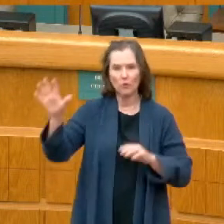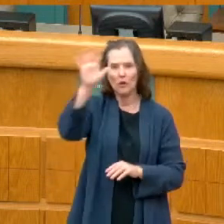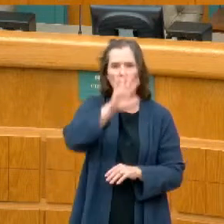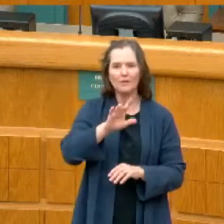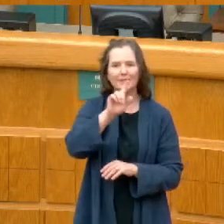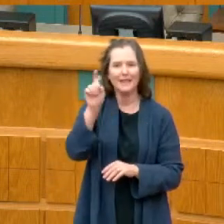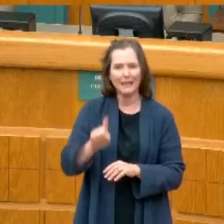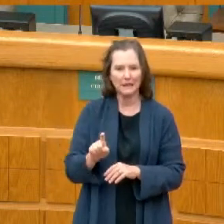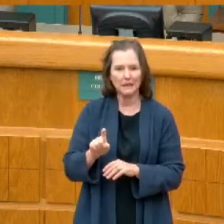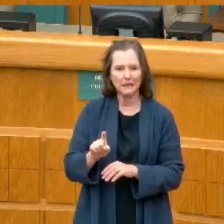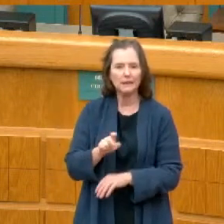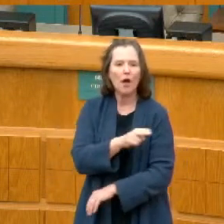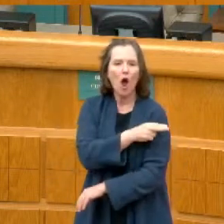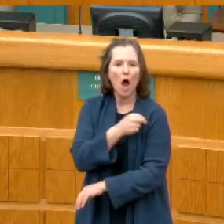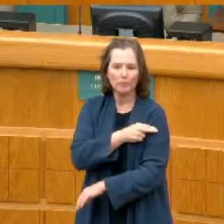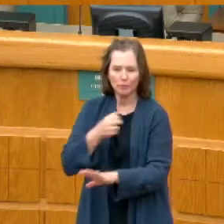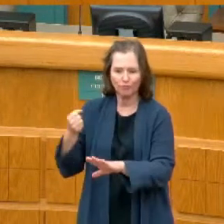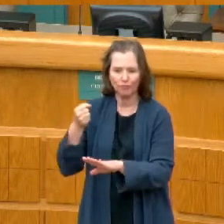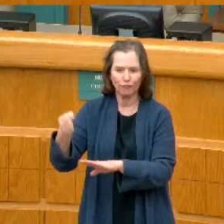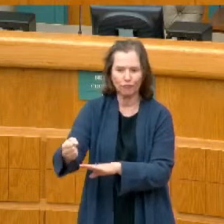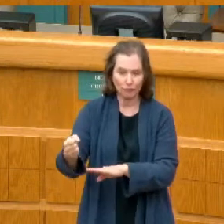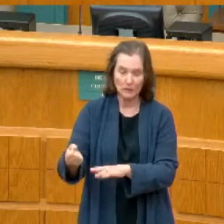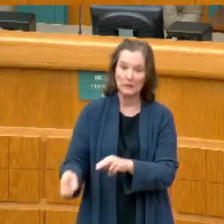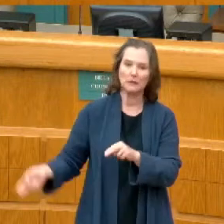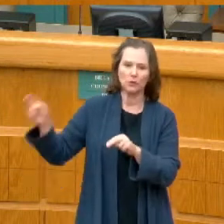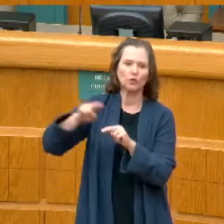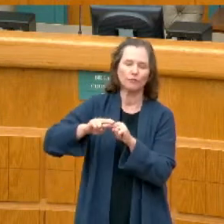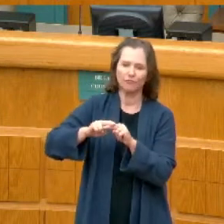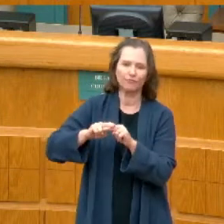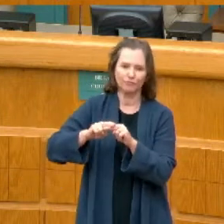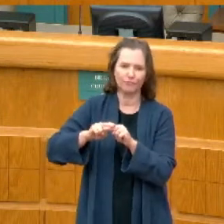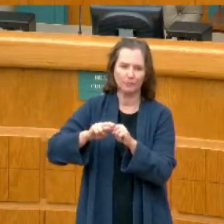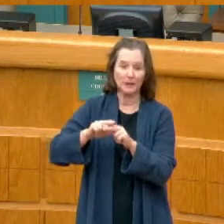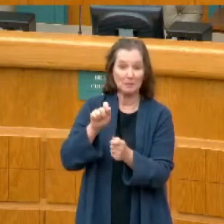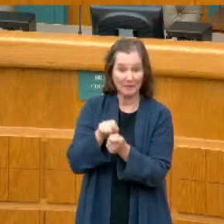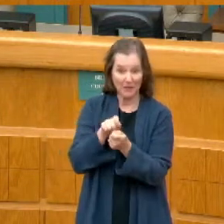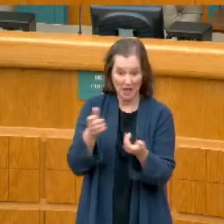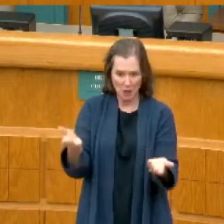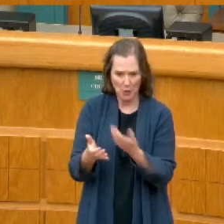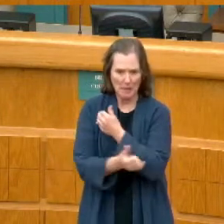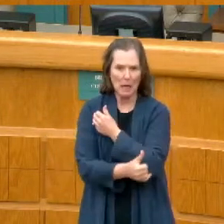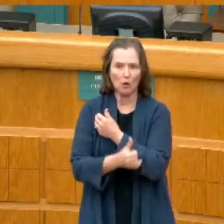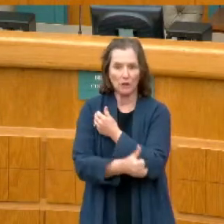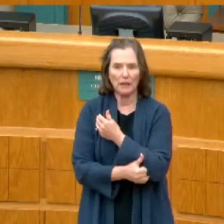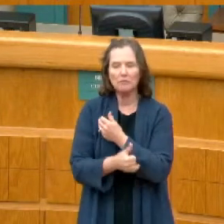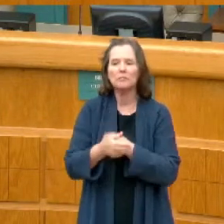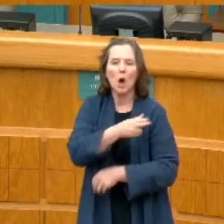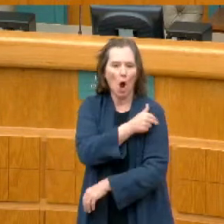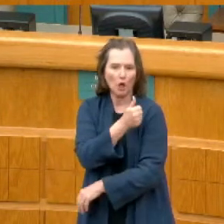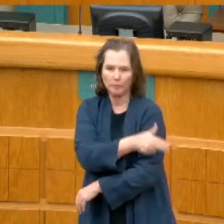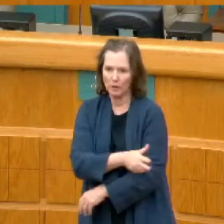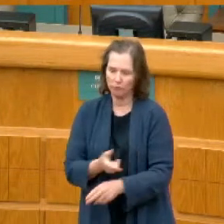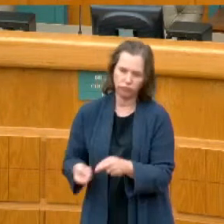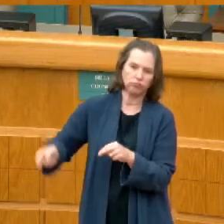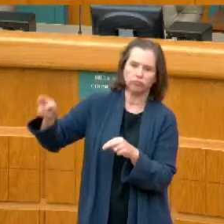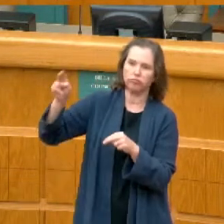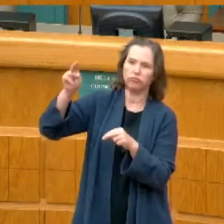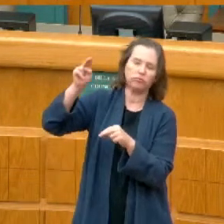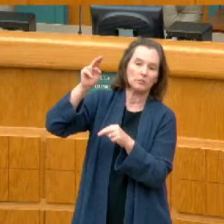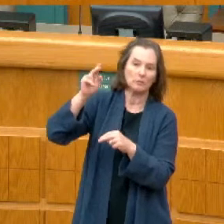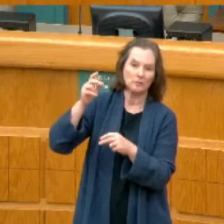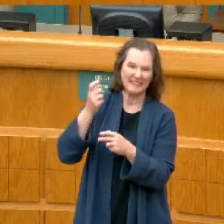increased. Specifically here in Nueces County, hospitalizations have increased exponentially just in the past 2